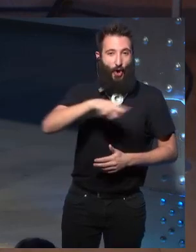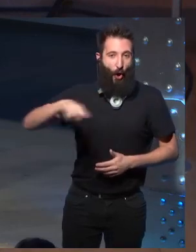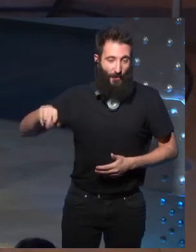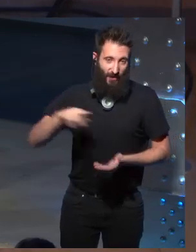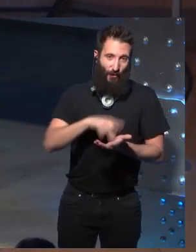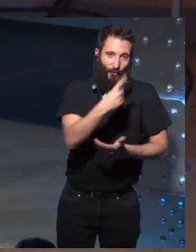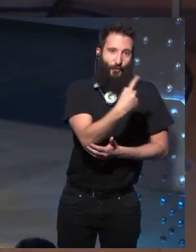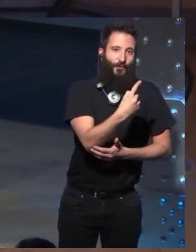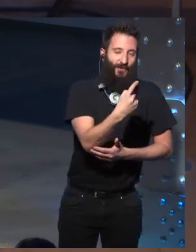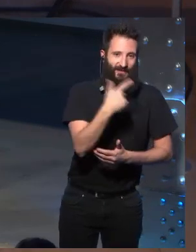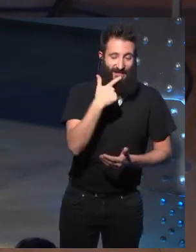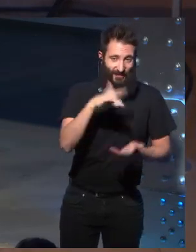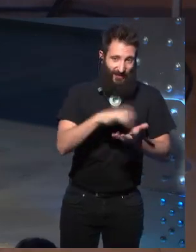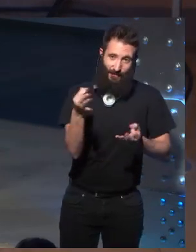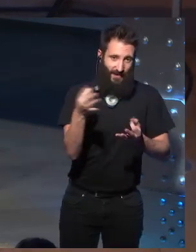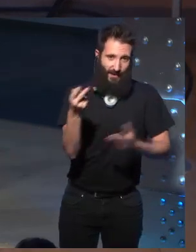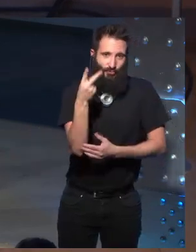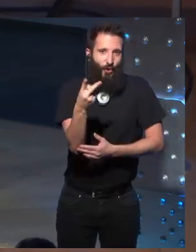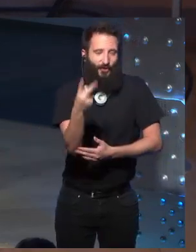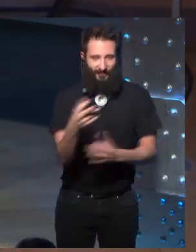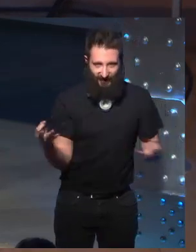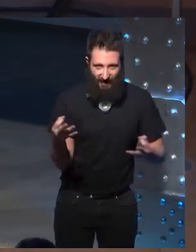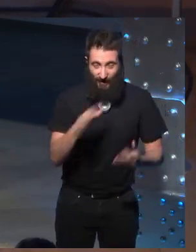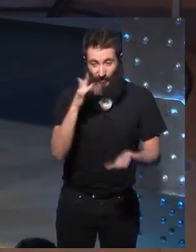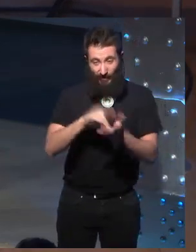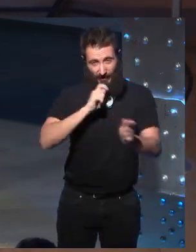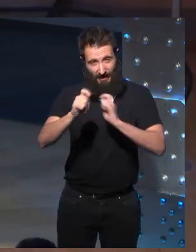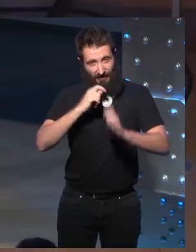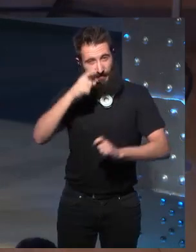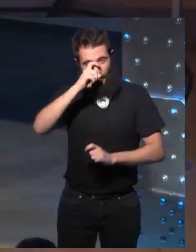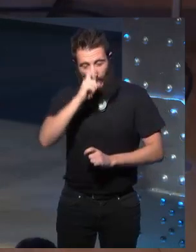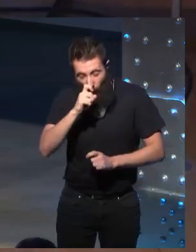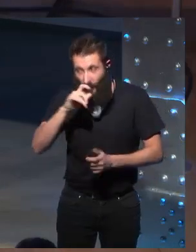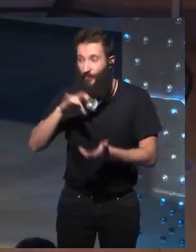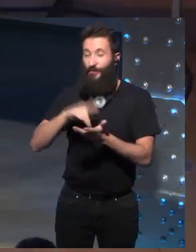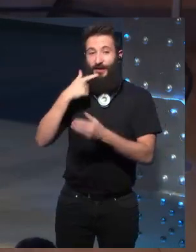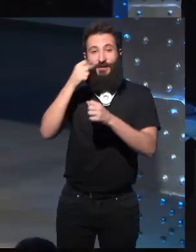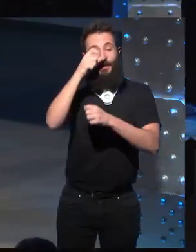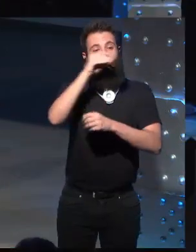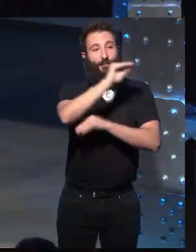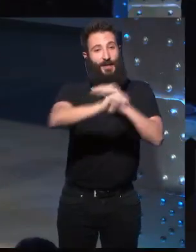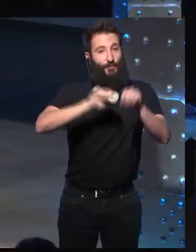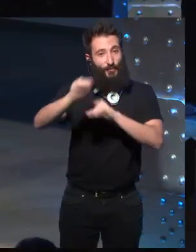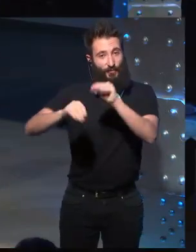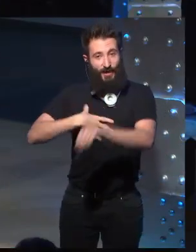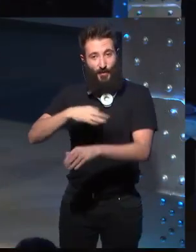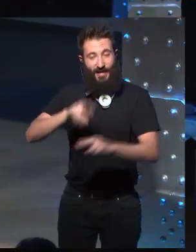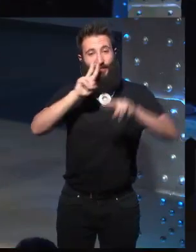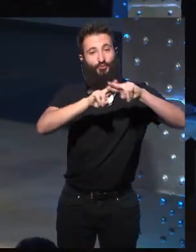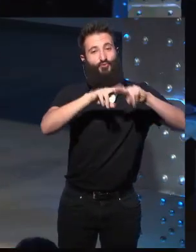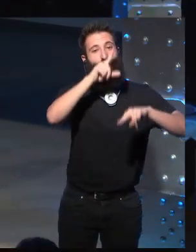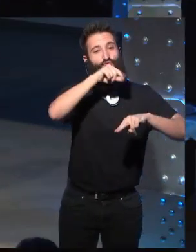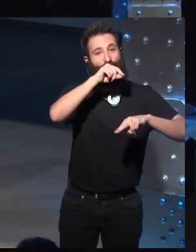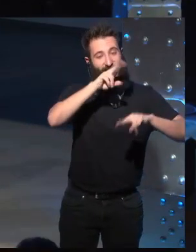Prizes, not one, and he would have deserved them, wouldn't he? Yeah. So I remember that you can pass me